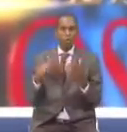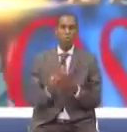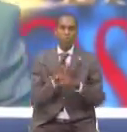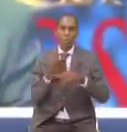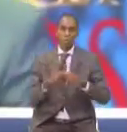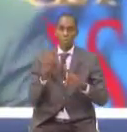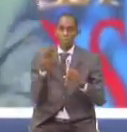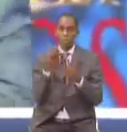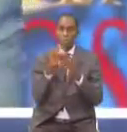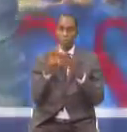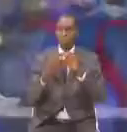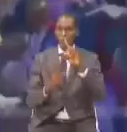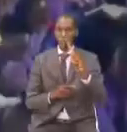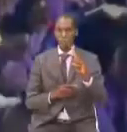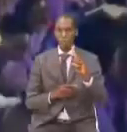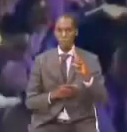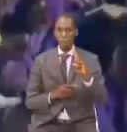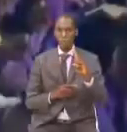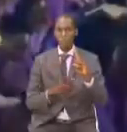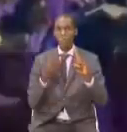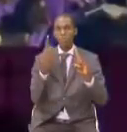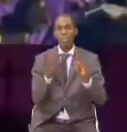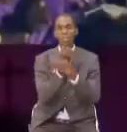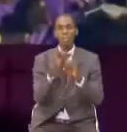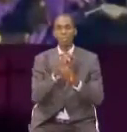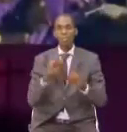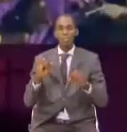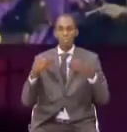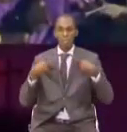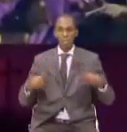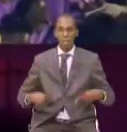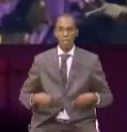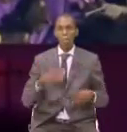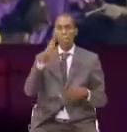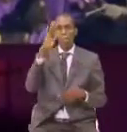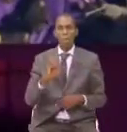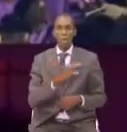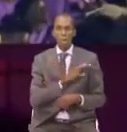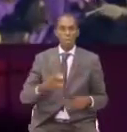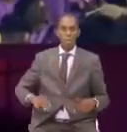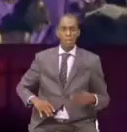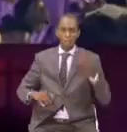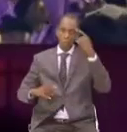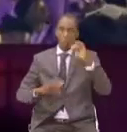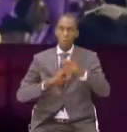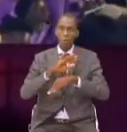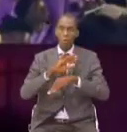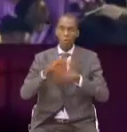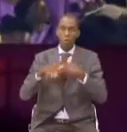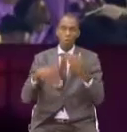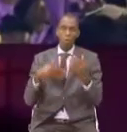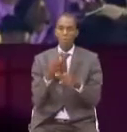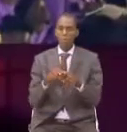perspectives. Number one is the saving health by Christ for all nations. Always add